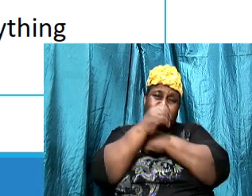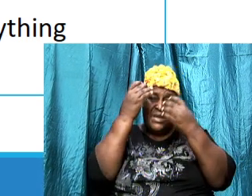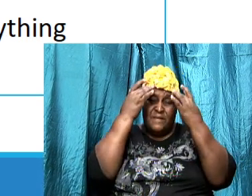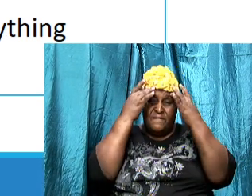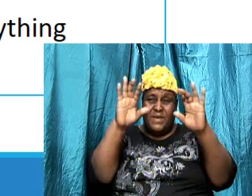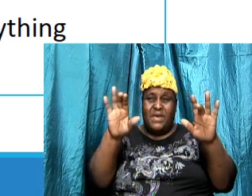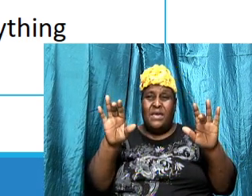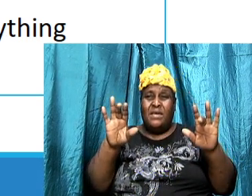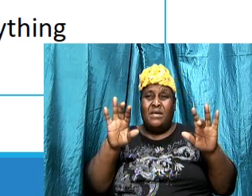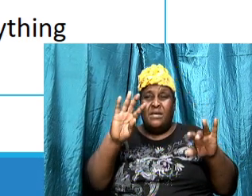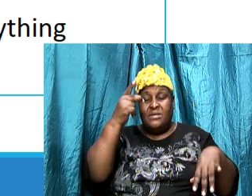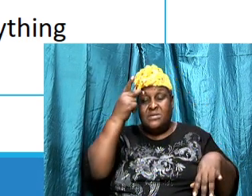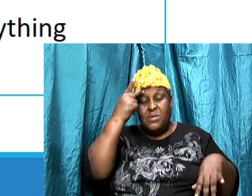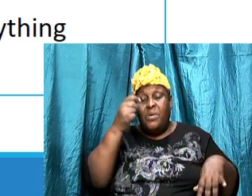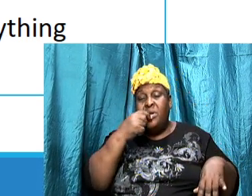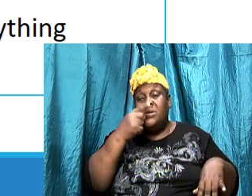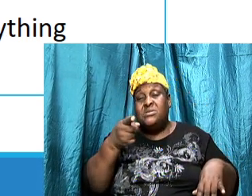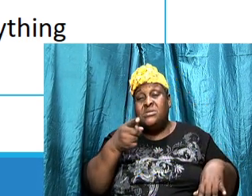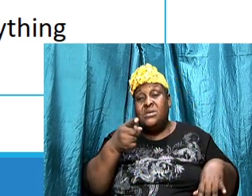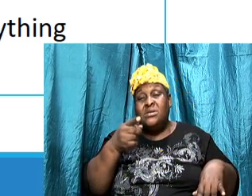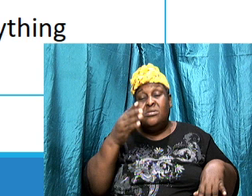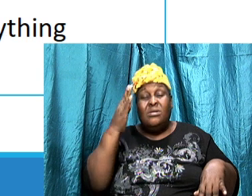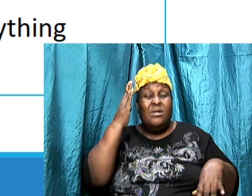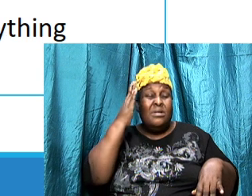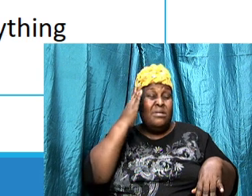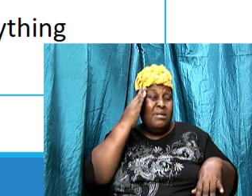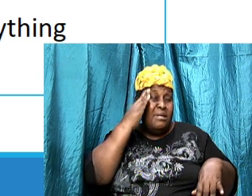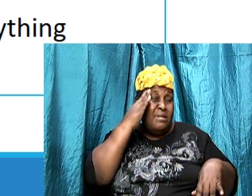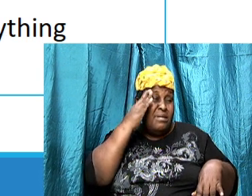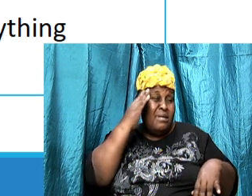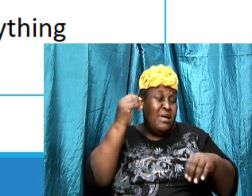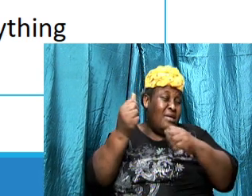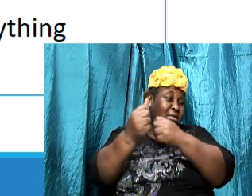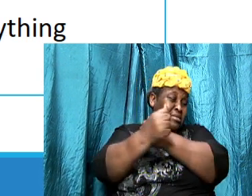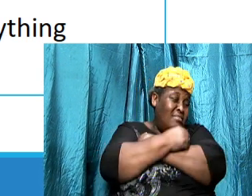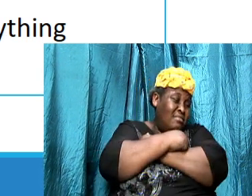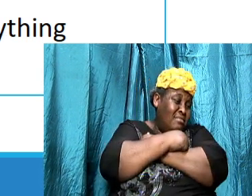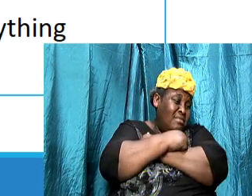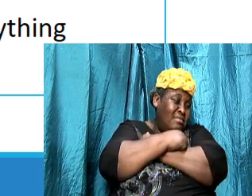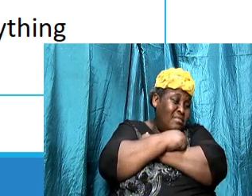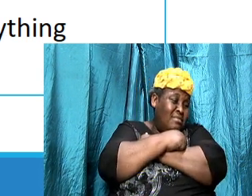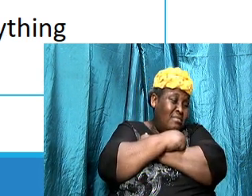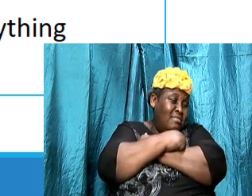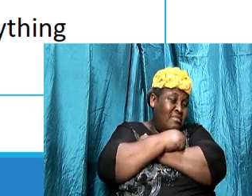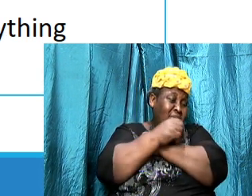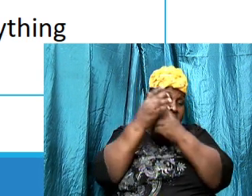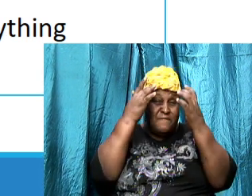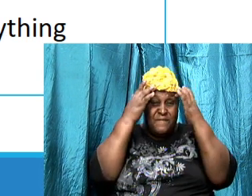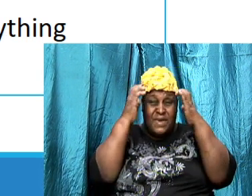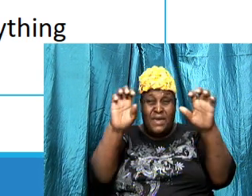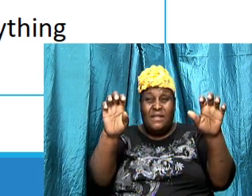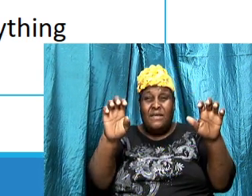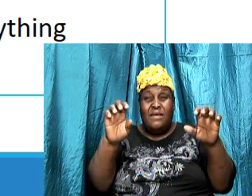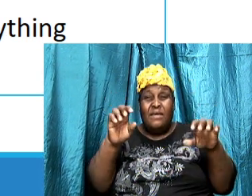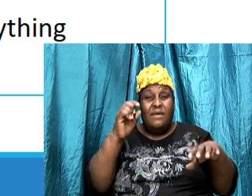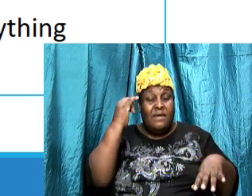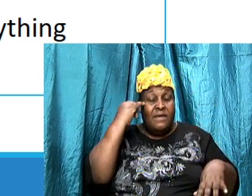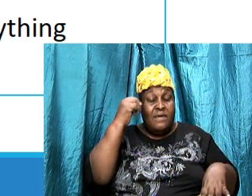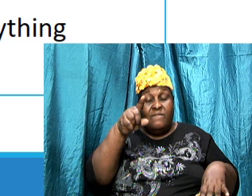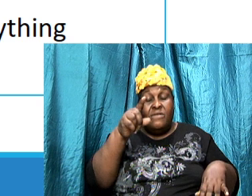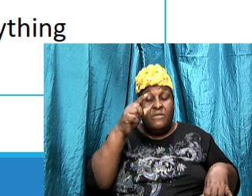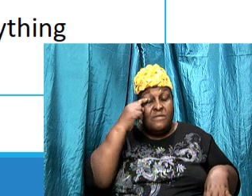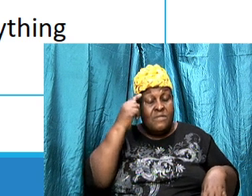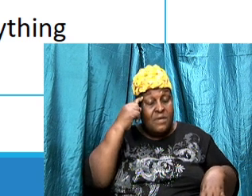he made this statement. He said that knowledge puffed up, but love edified. He went on to say, if you think you know